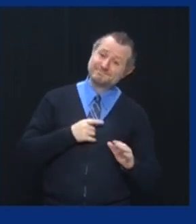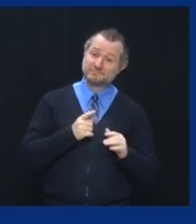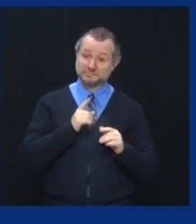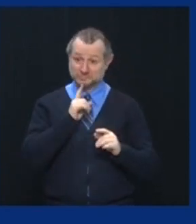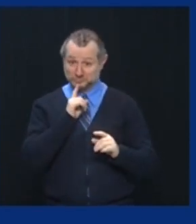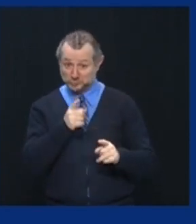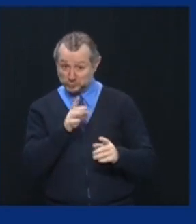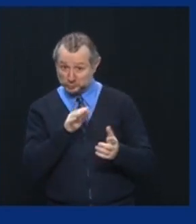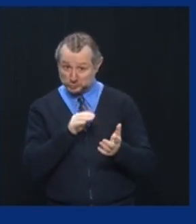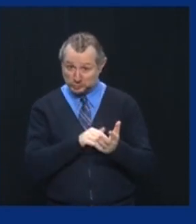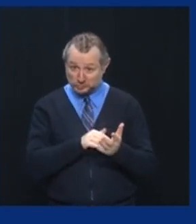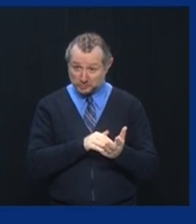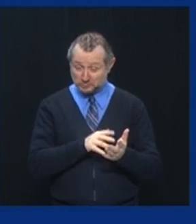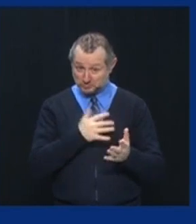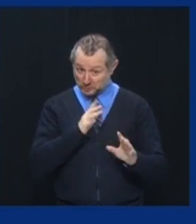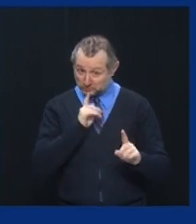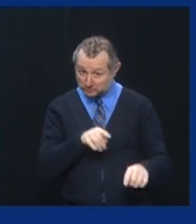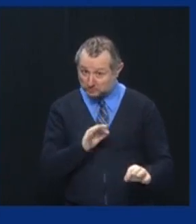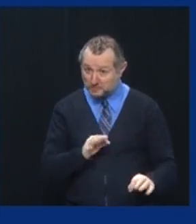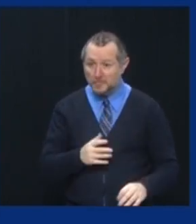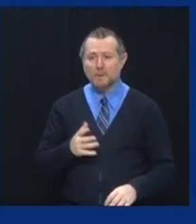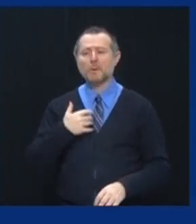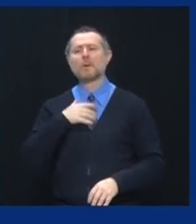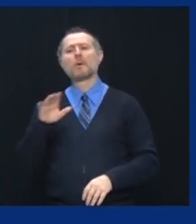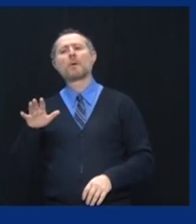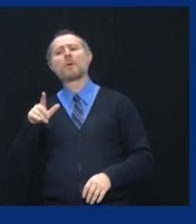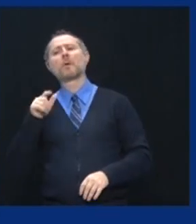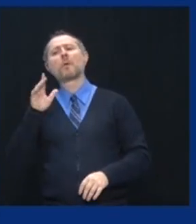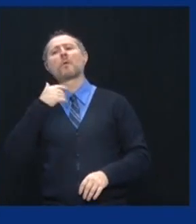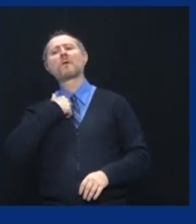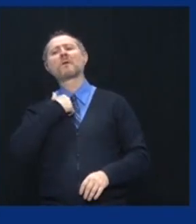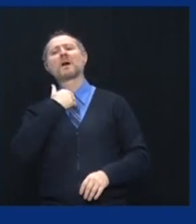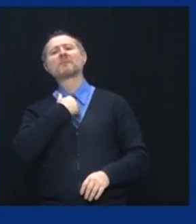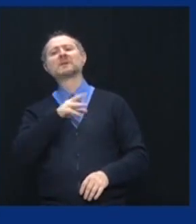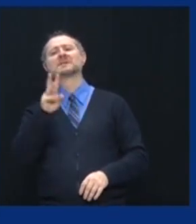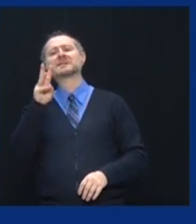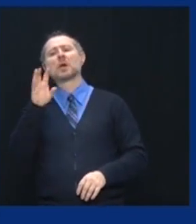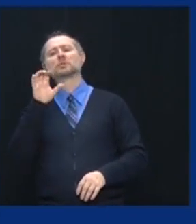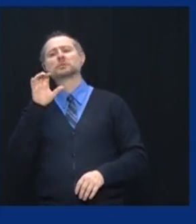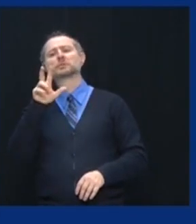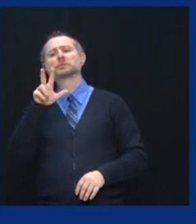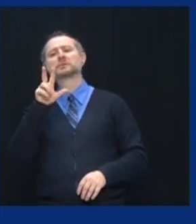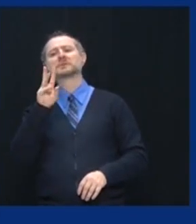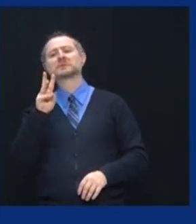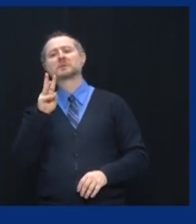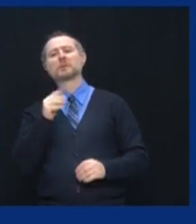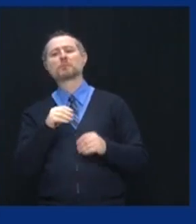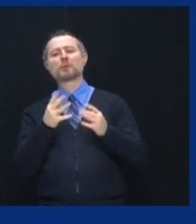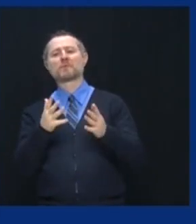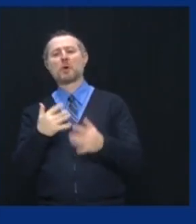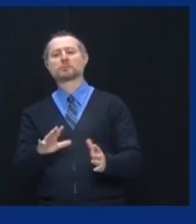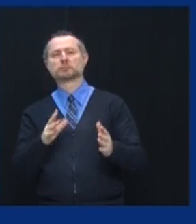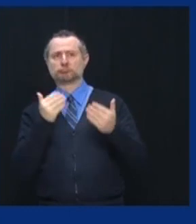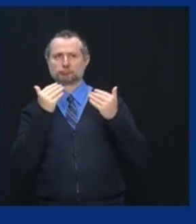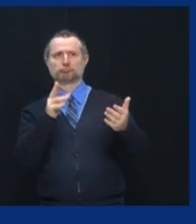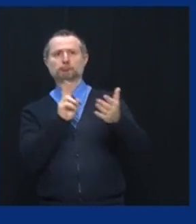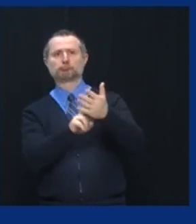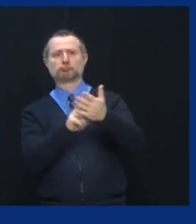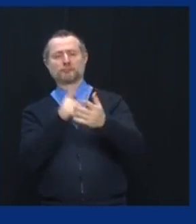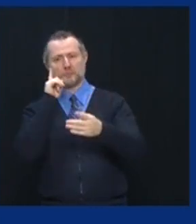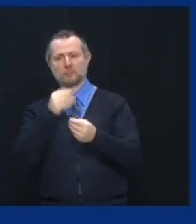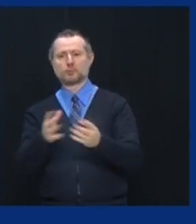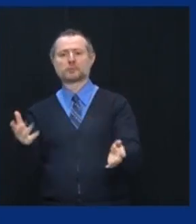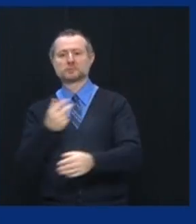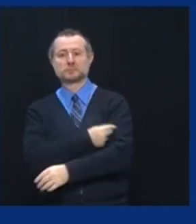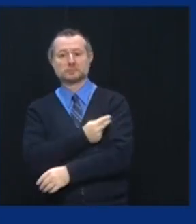said, we have 636 providers who have enrolled. This number is growing, who are currently getting the vaccine. This number is going to grow. It's important that they are aware